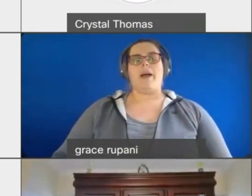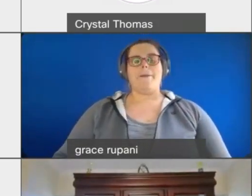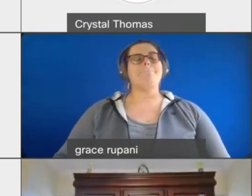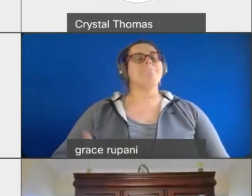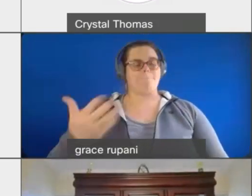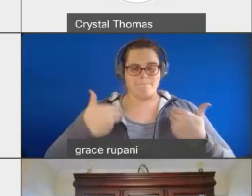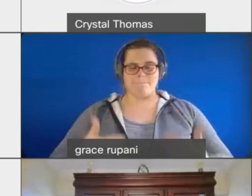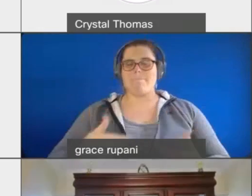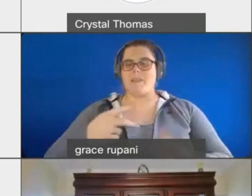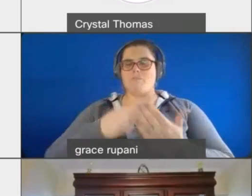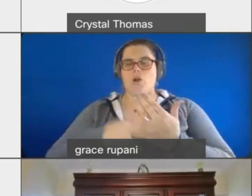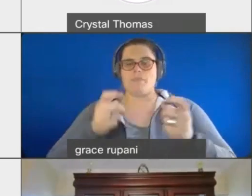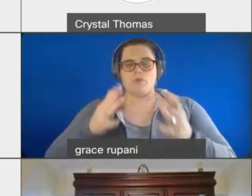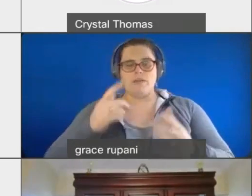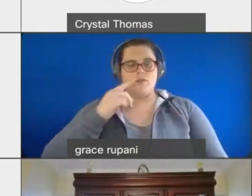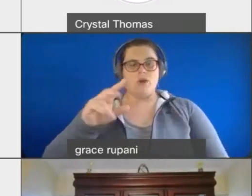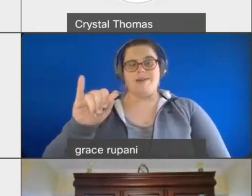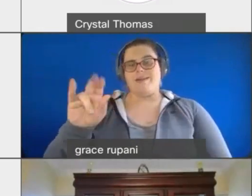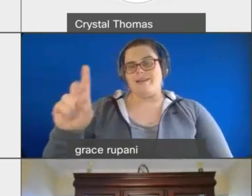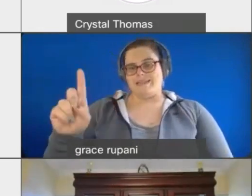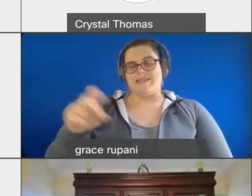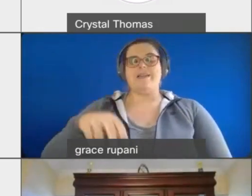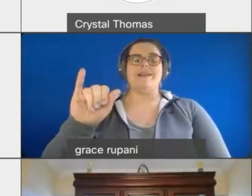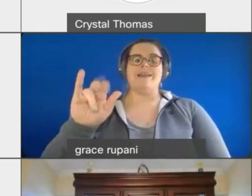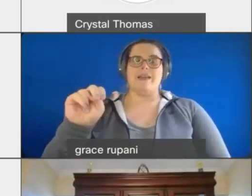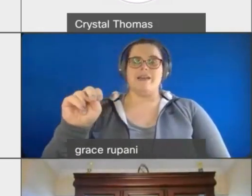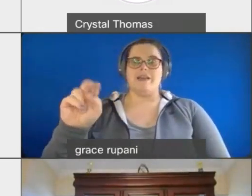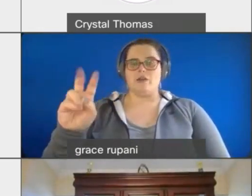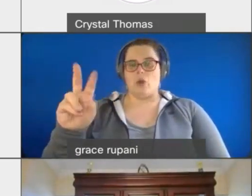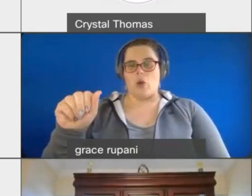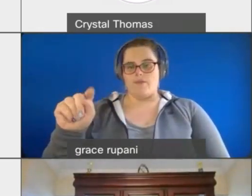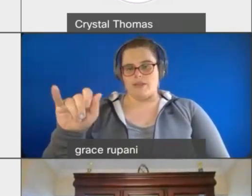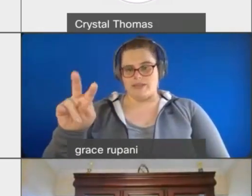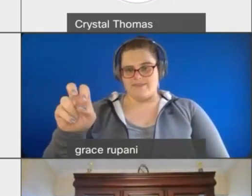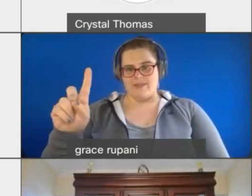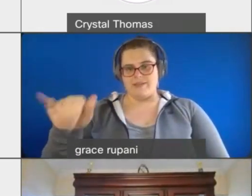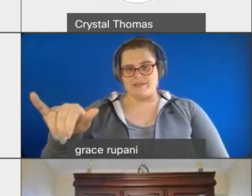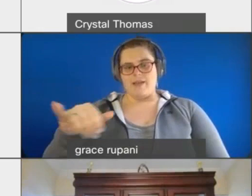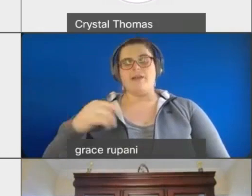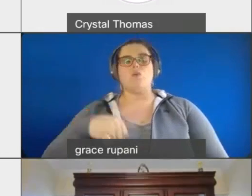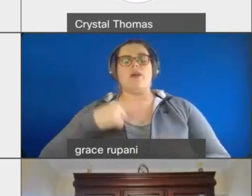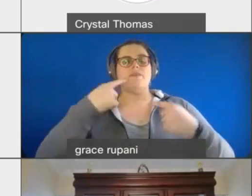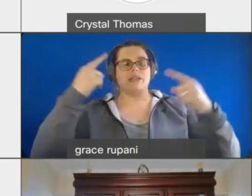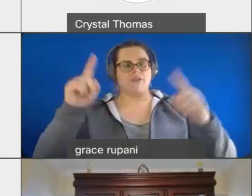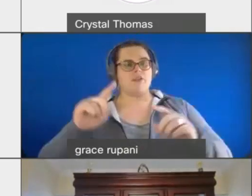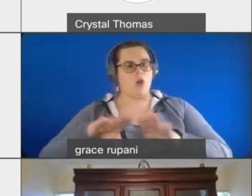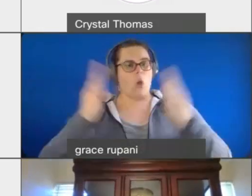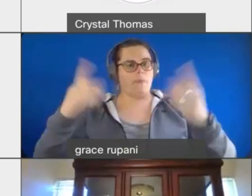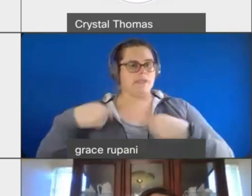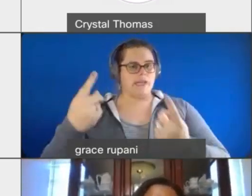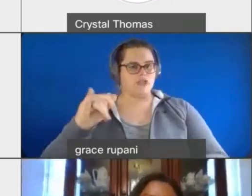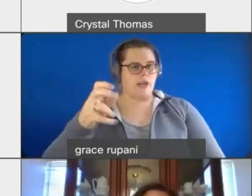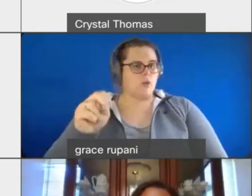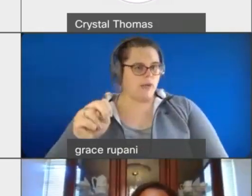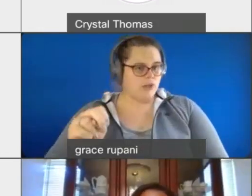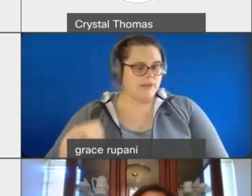Day. Innovative Day has been successfully opened since January,